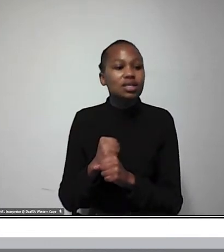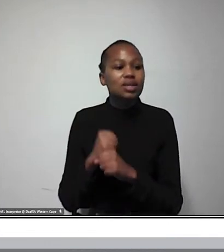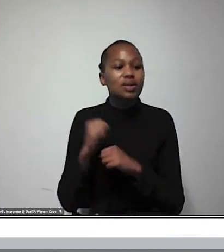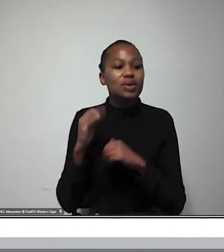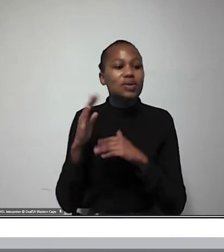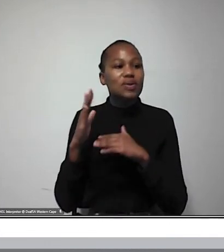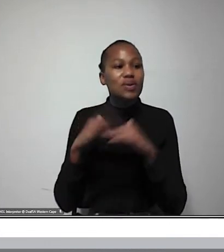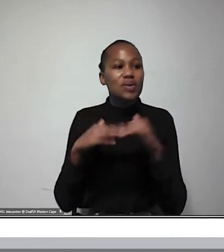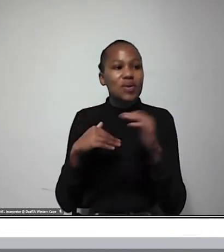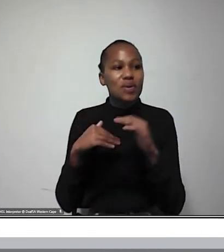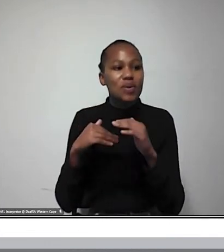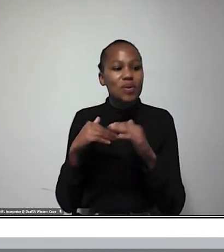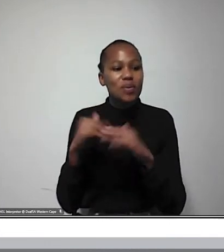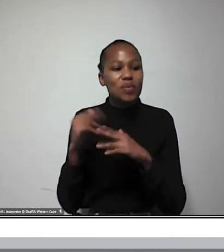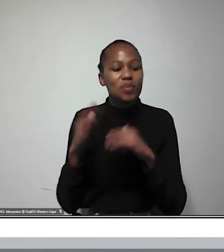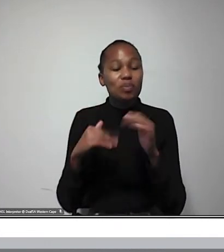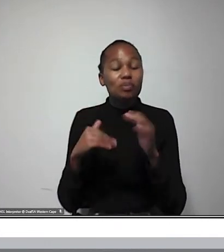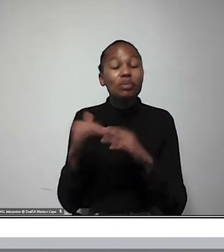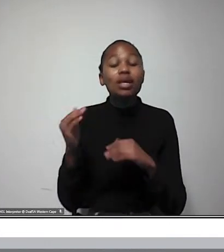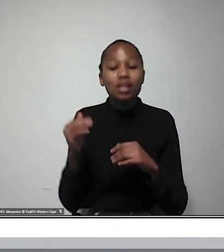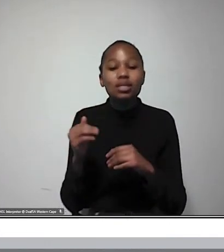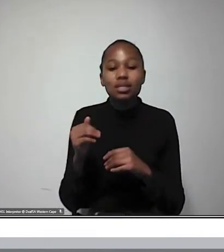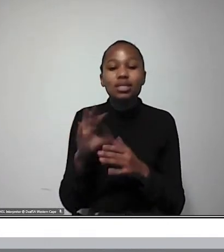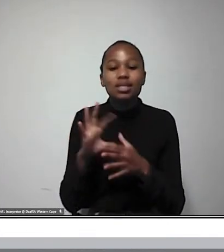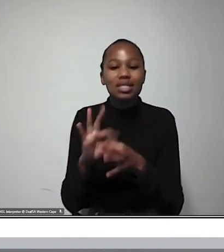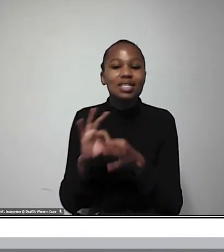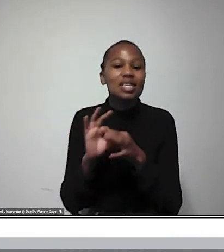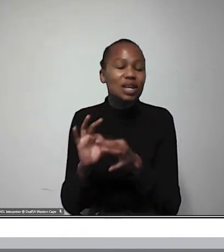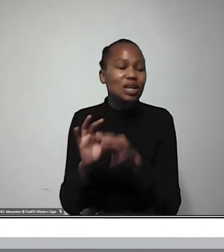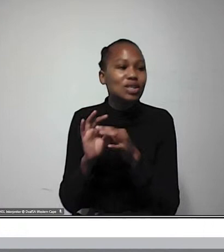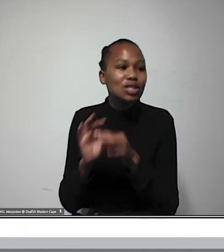those export relationships, to